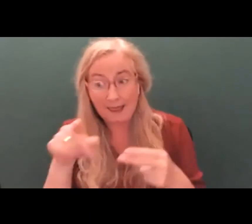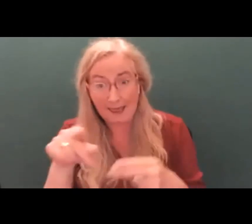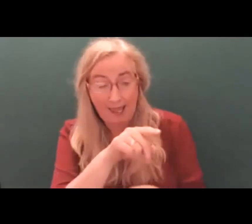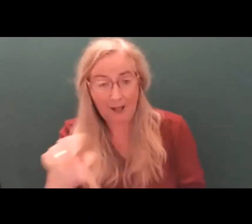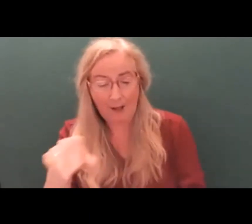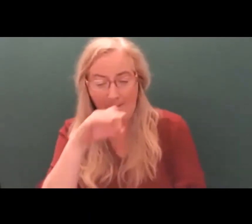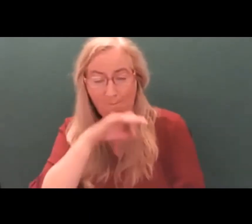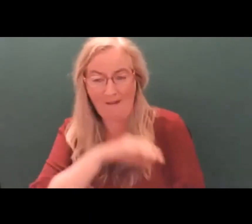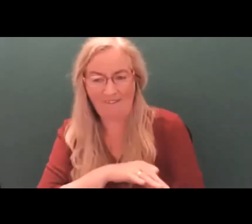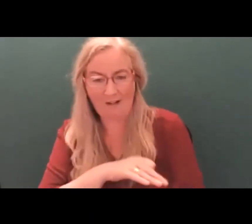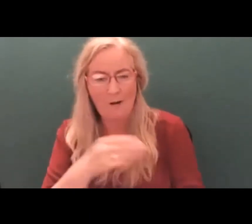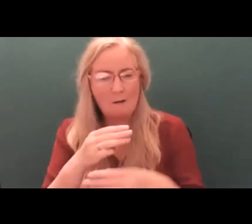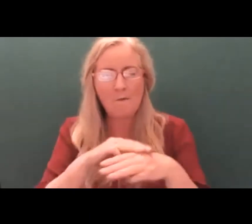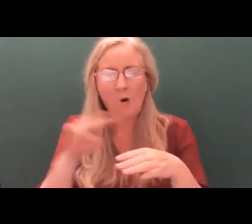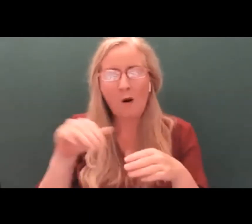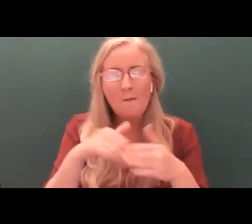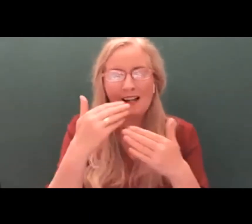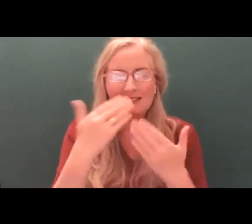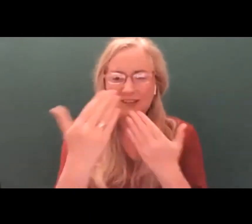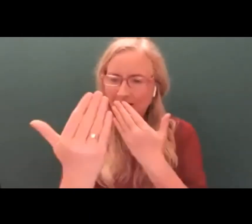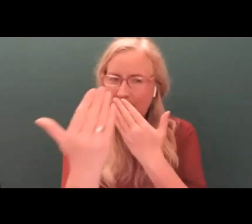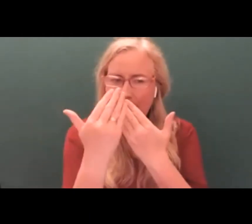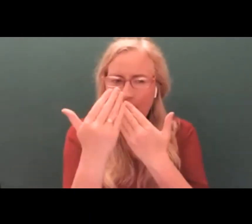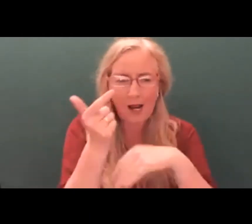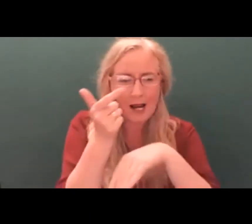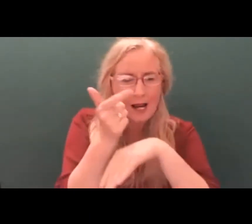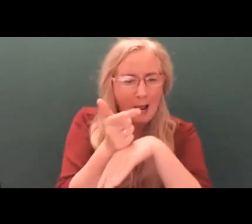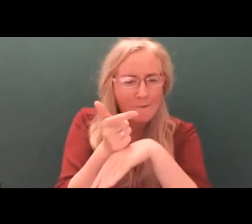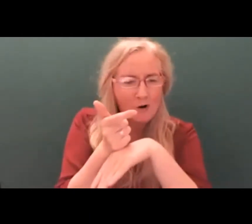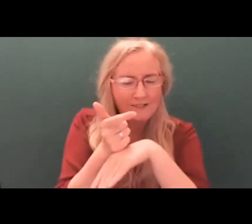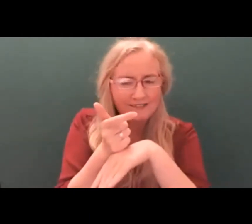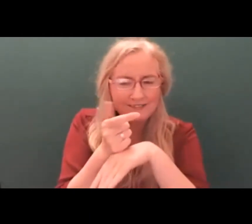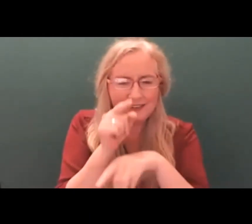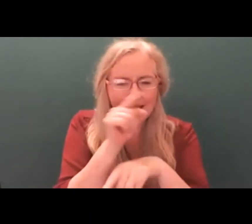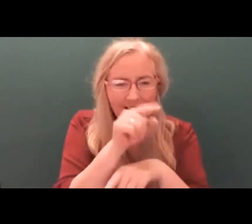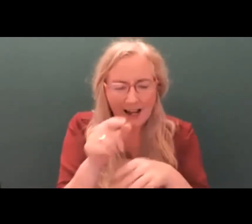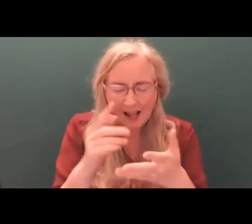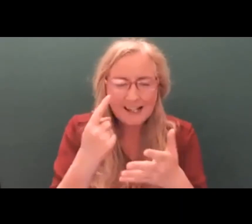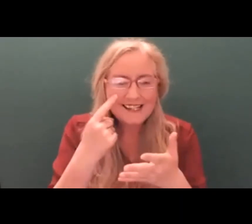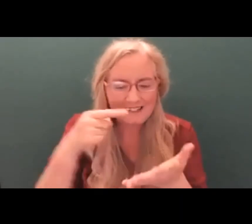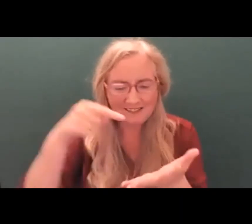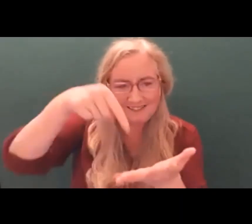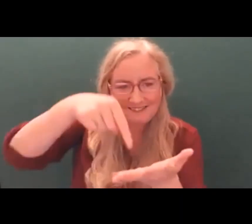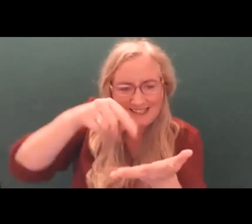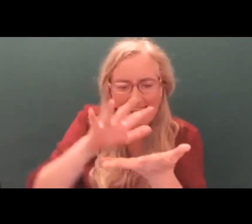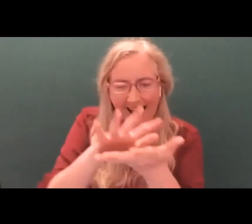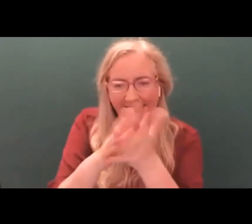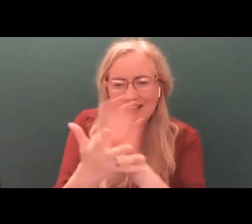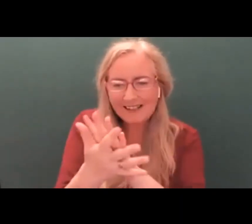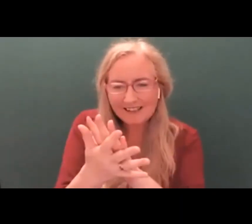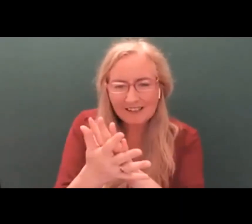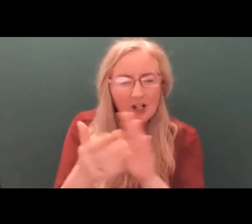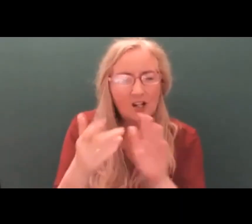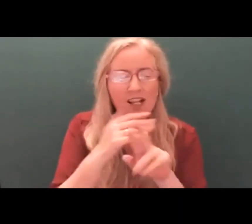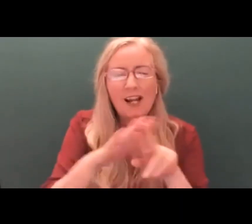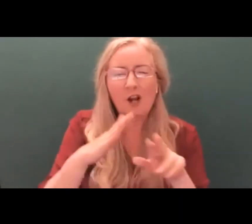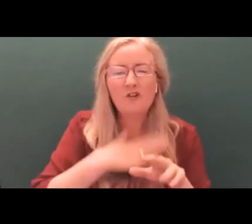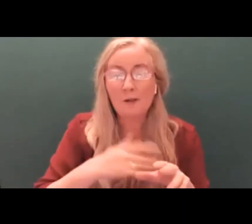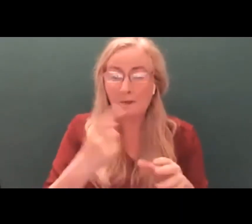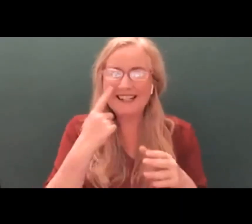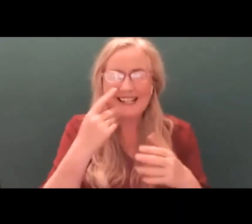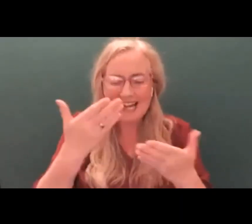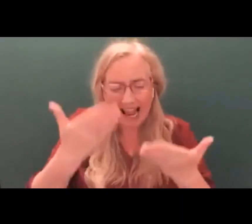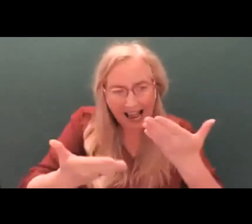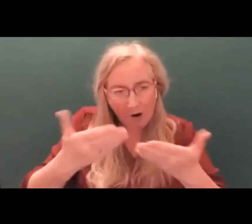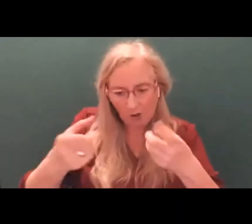from the closeness of the camera to the craftsperson or the artist's hands. So not only seeing the physical things, but seeing the